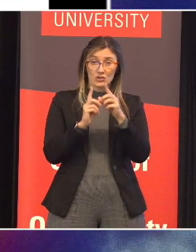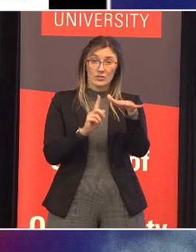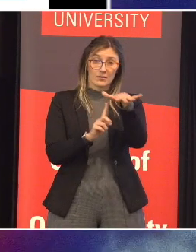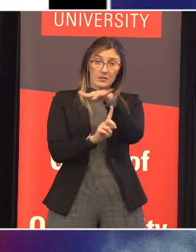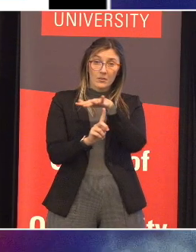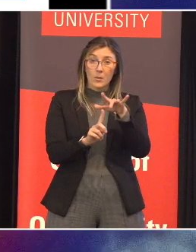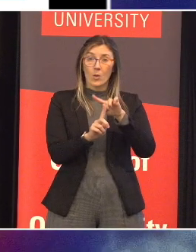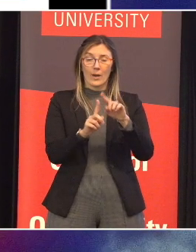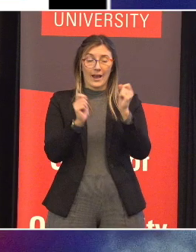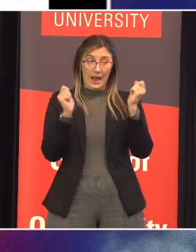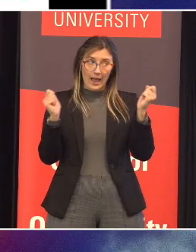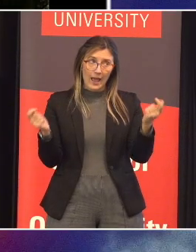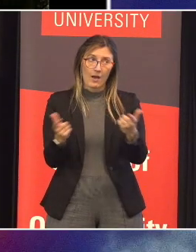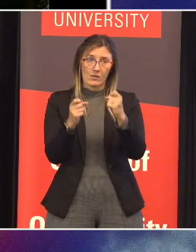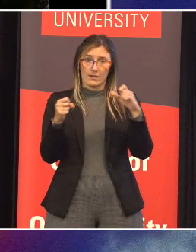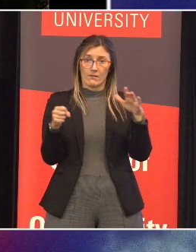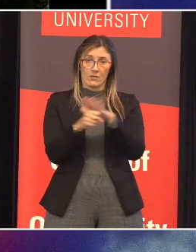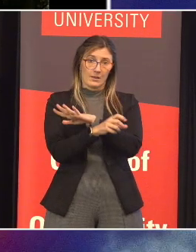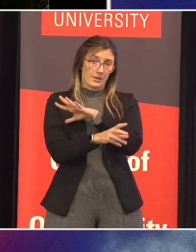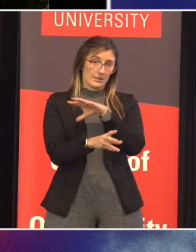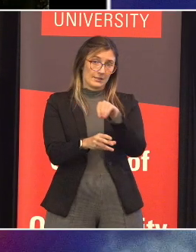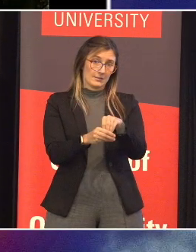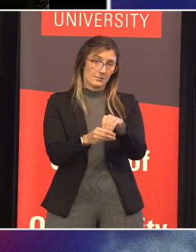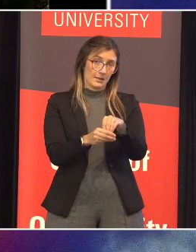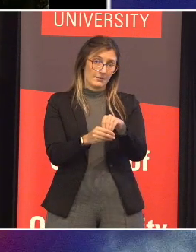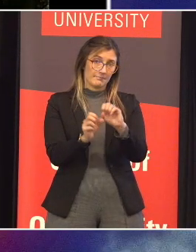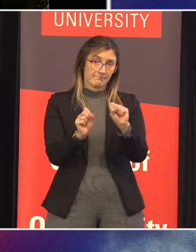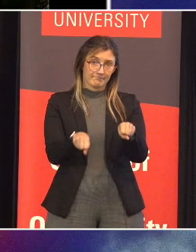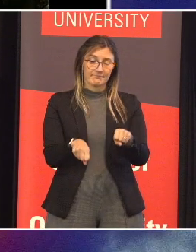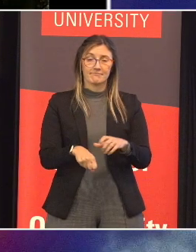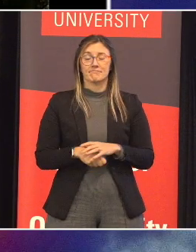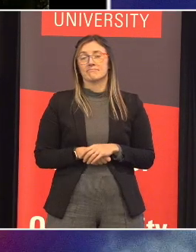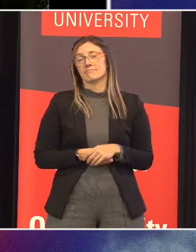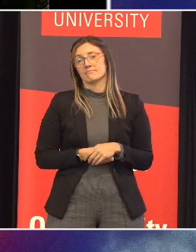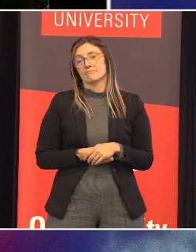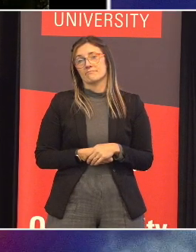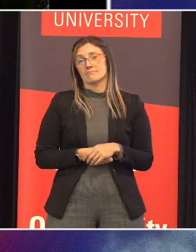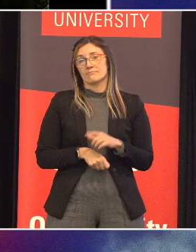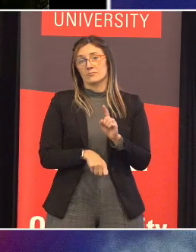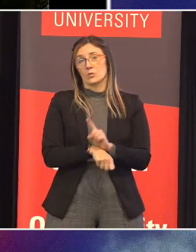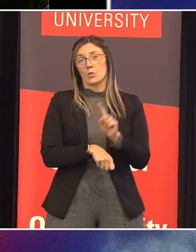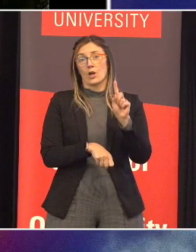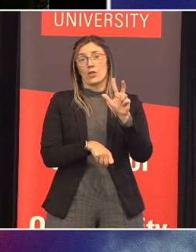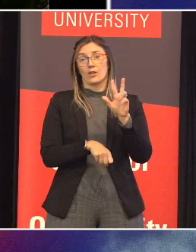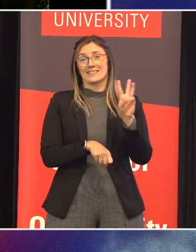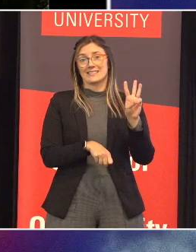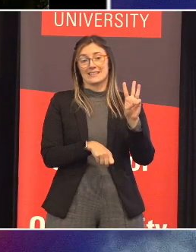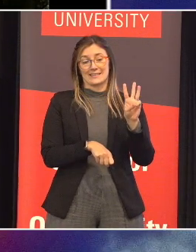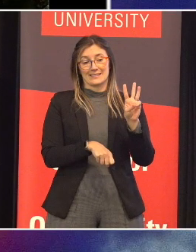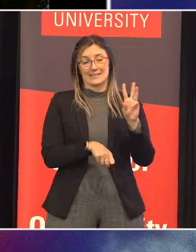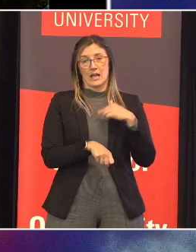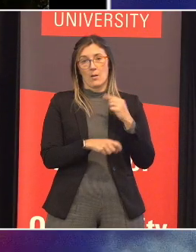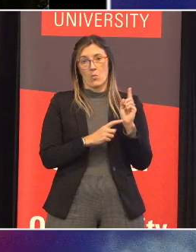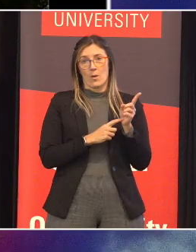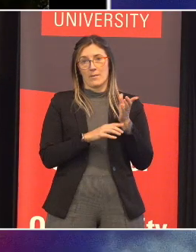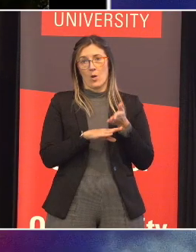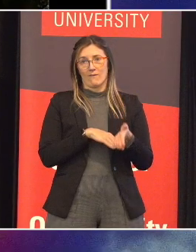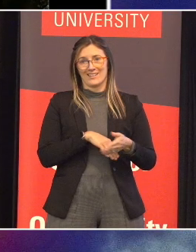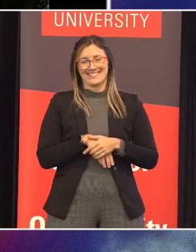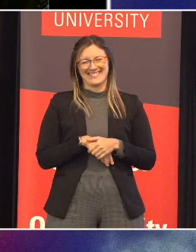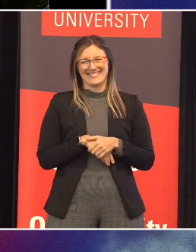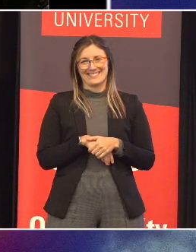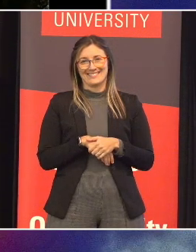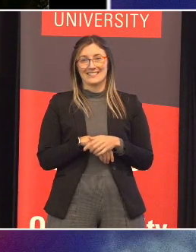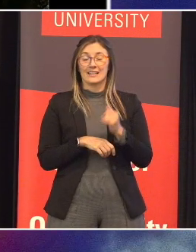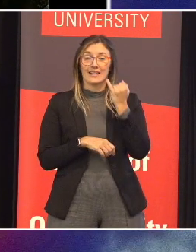community can fully participate. So, it's 1:36, I'm 1 minute over. If you have questions,